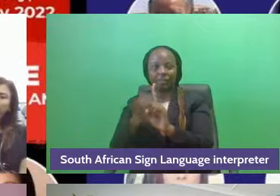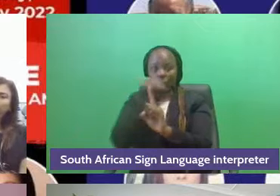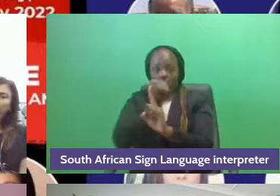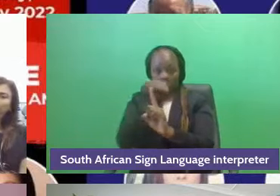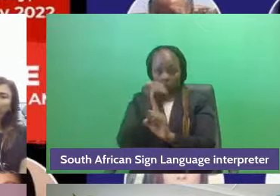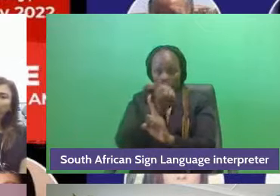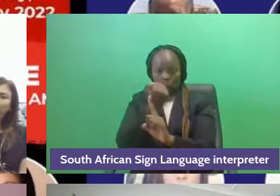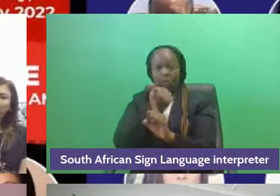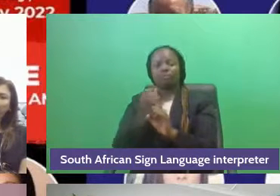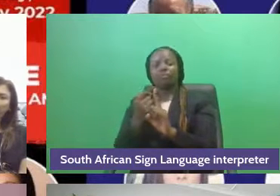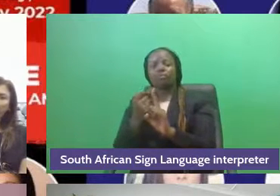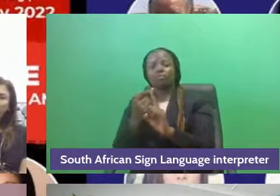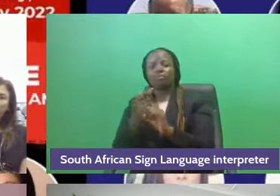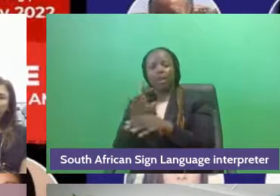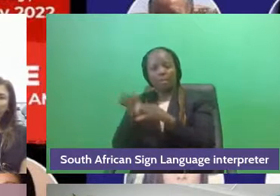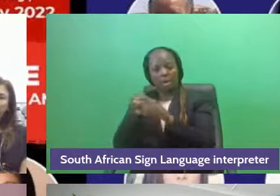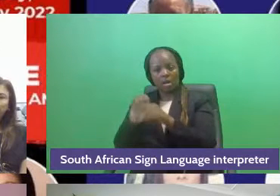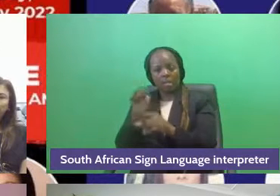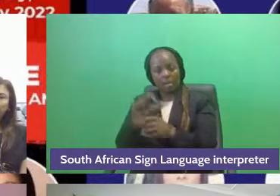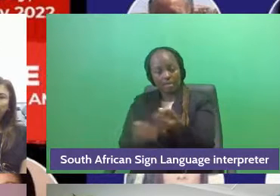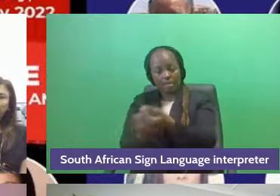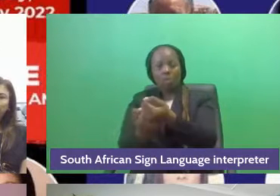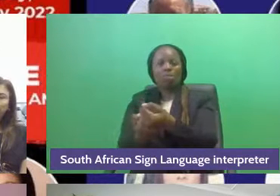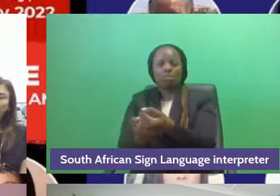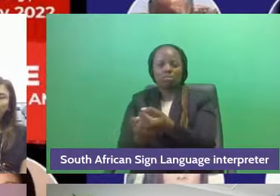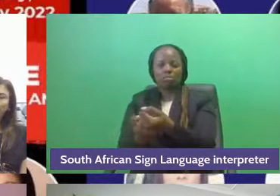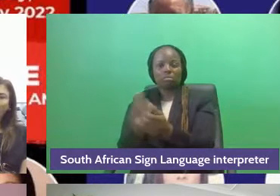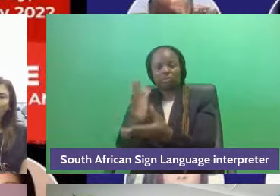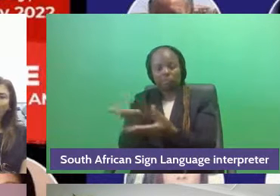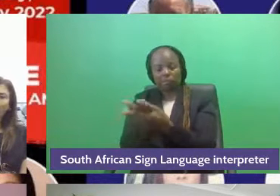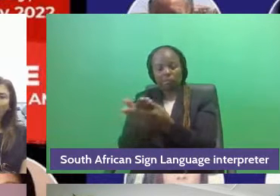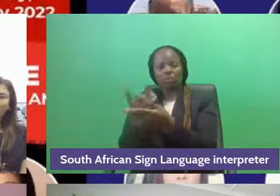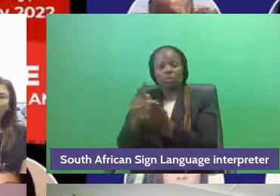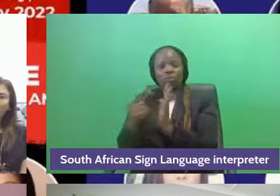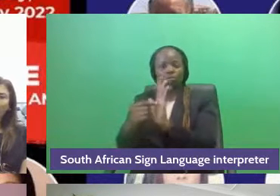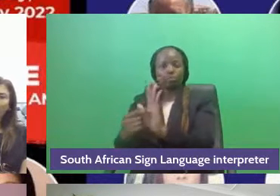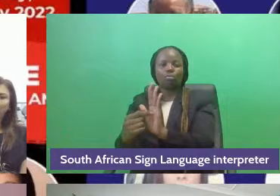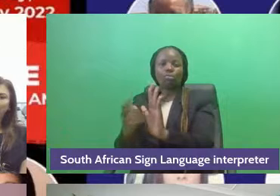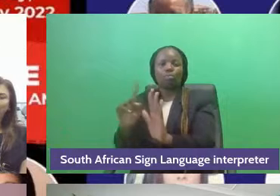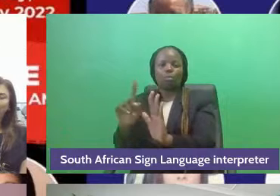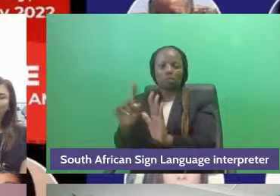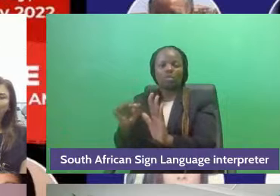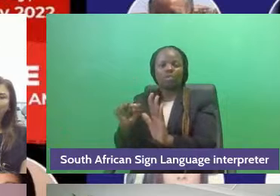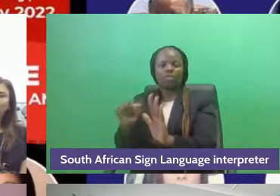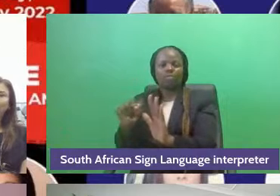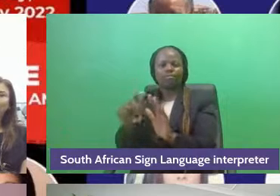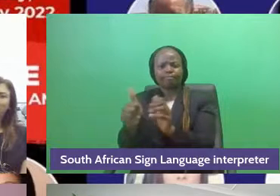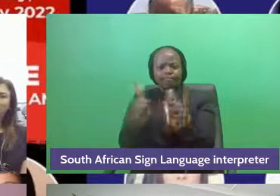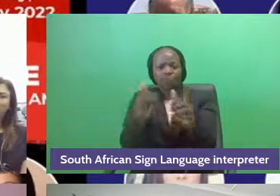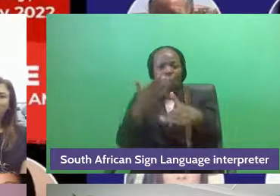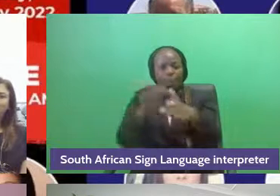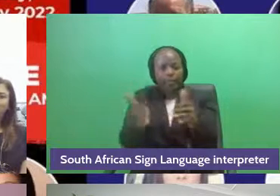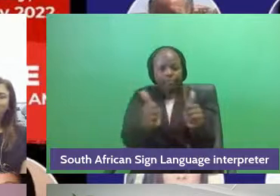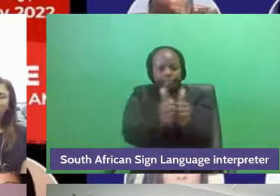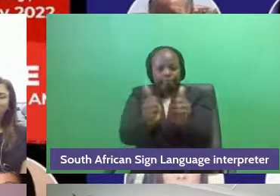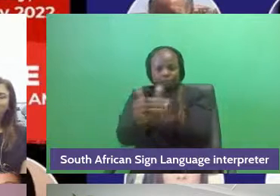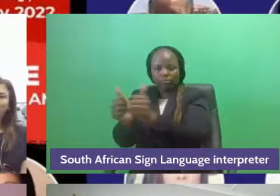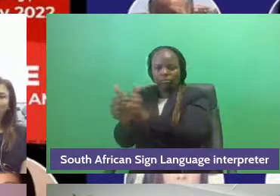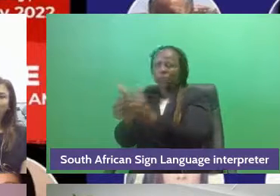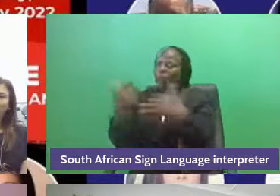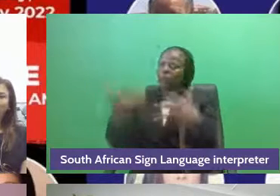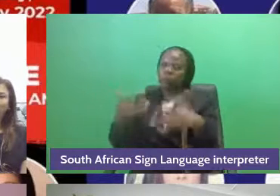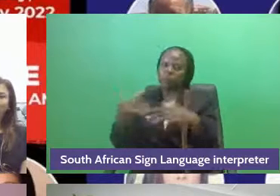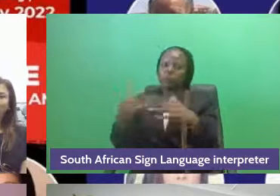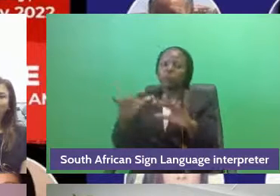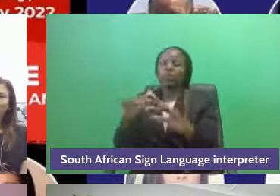their participation support in this case demonstrates the power of allyship, and that the fight